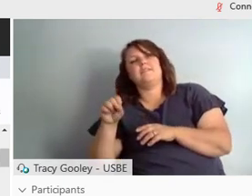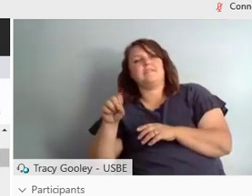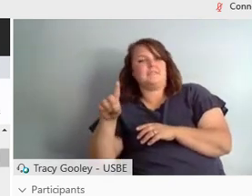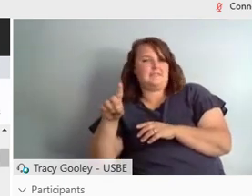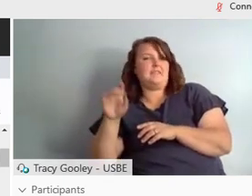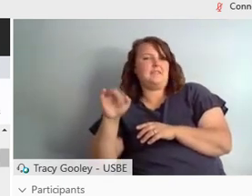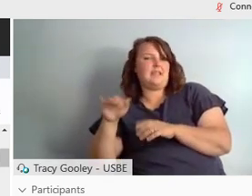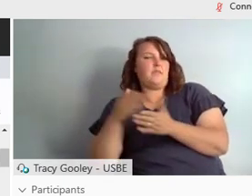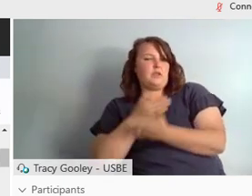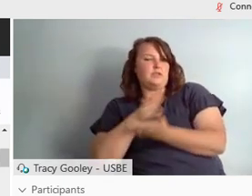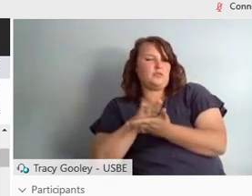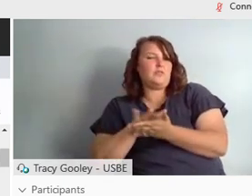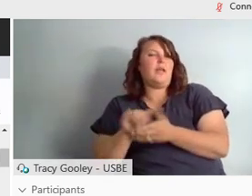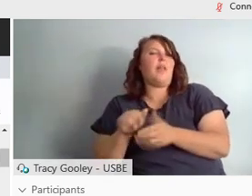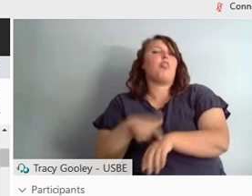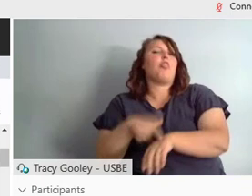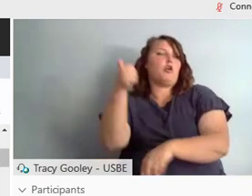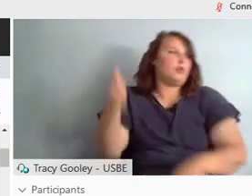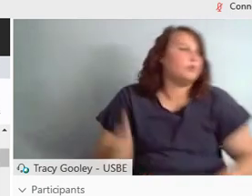Davis preschool attendance.